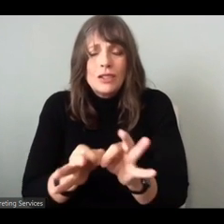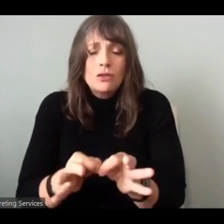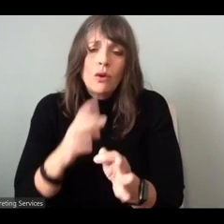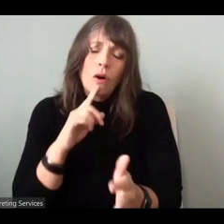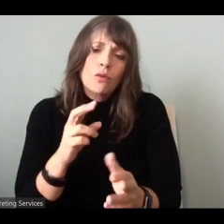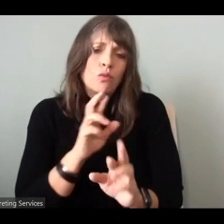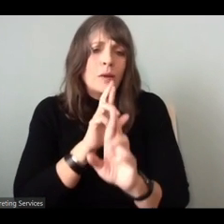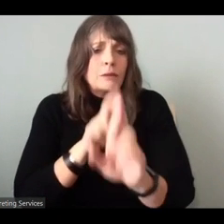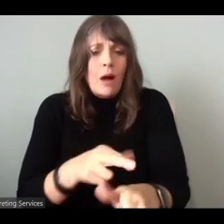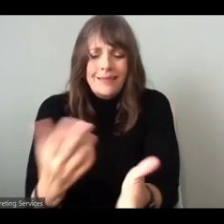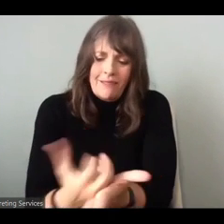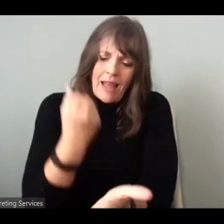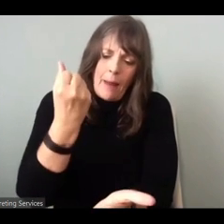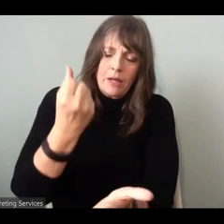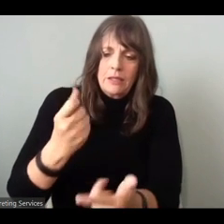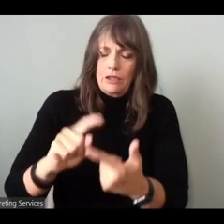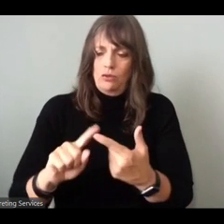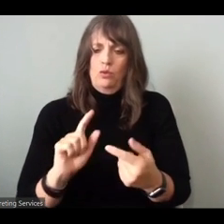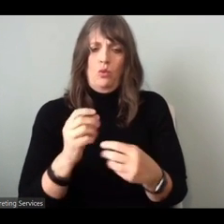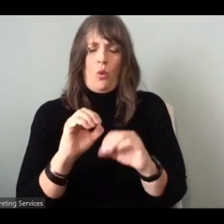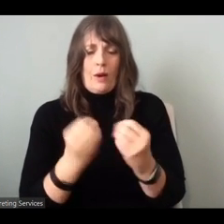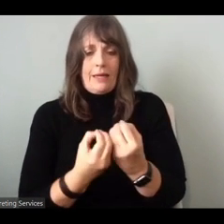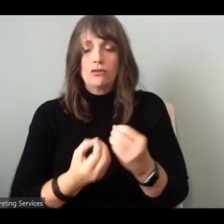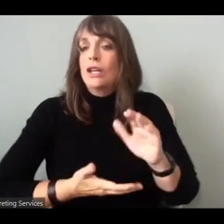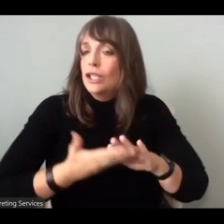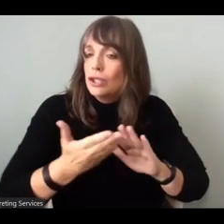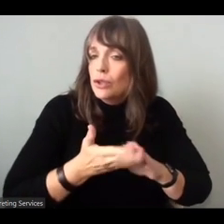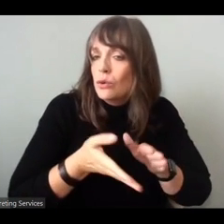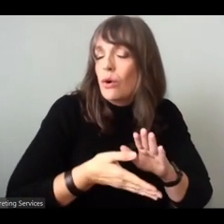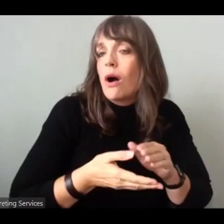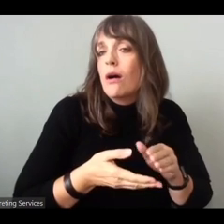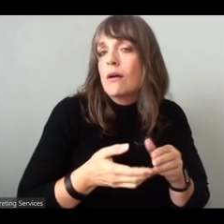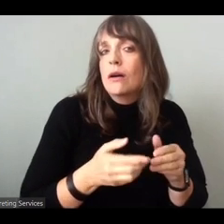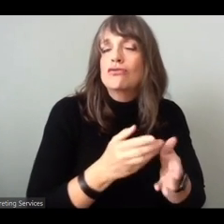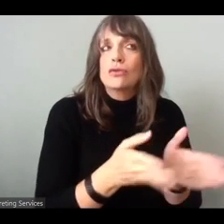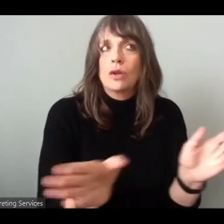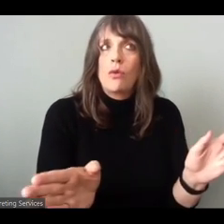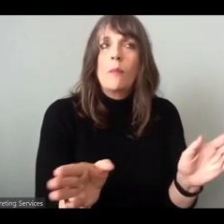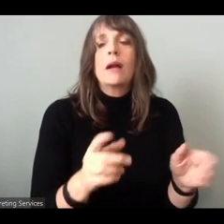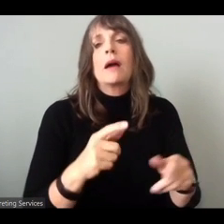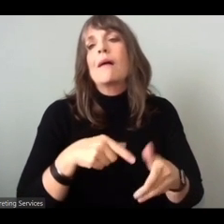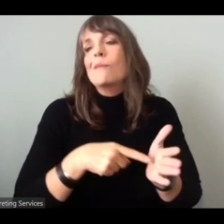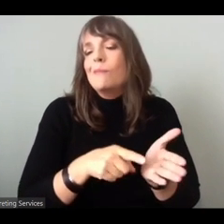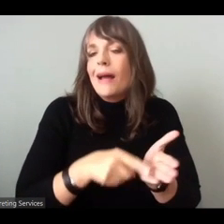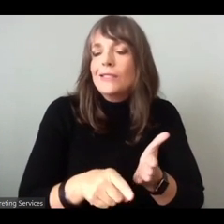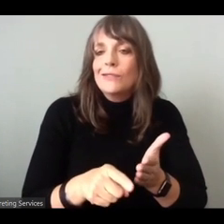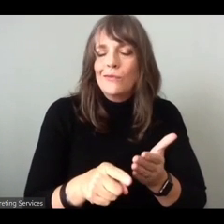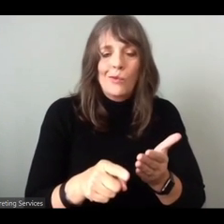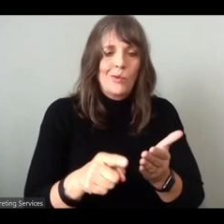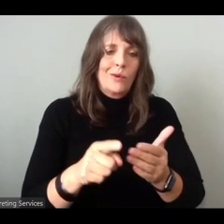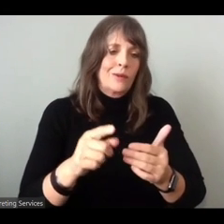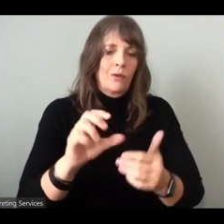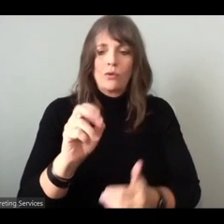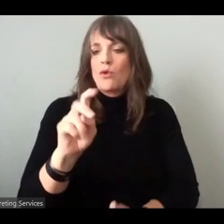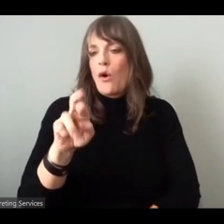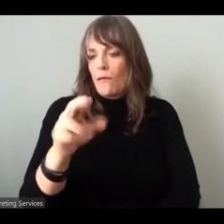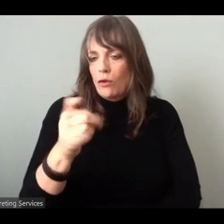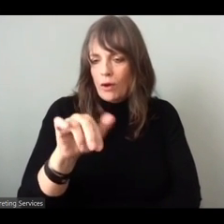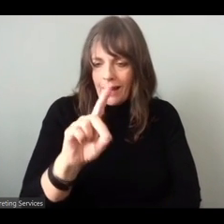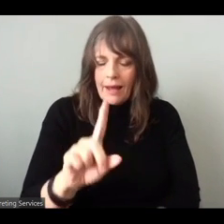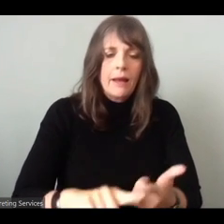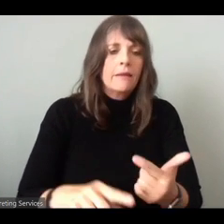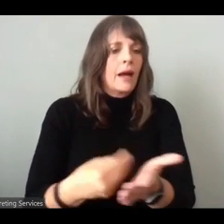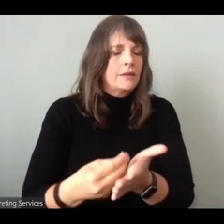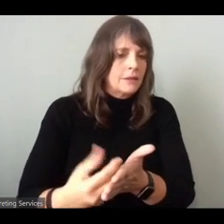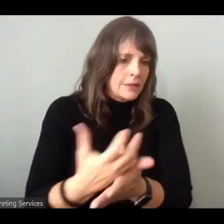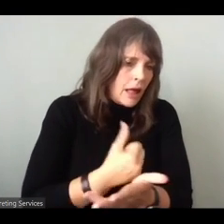and organizations. General operating support that pays for overhead, that pays for salaries is necessary. Funding for operating